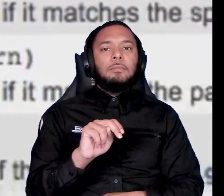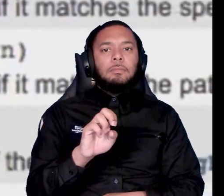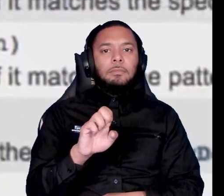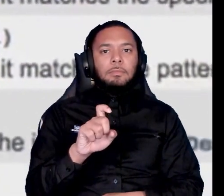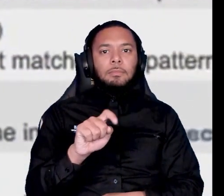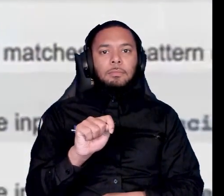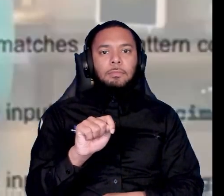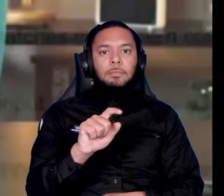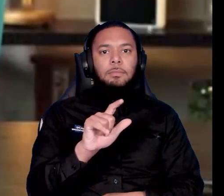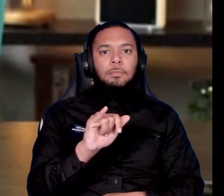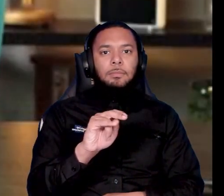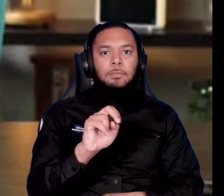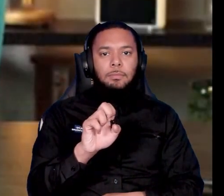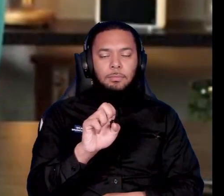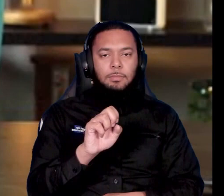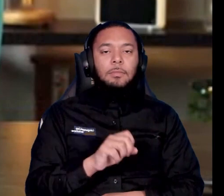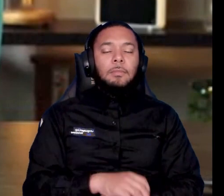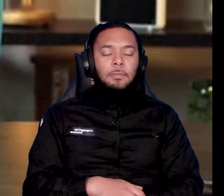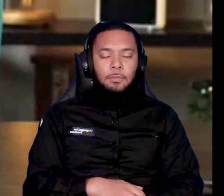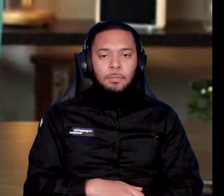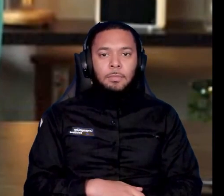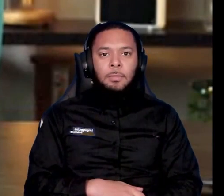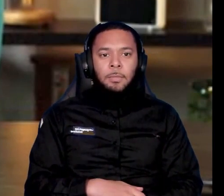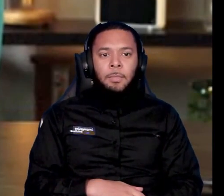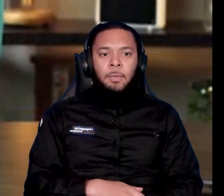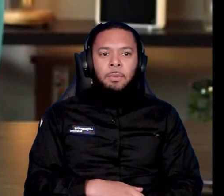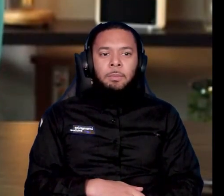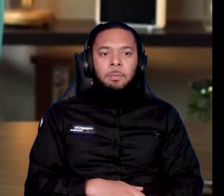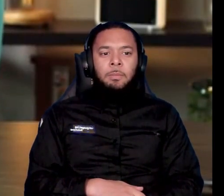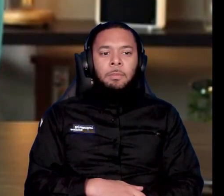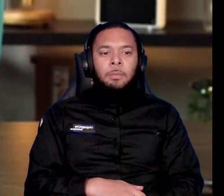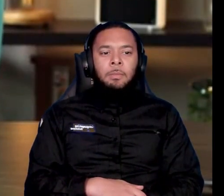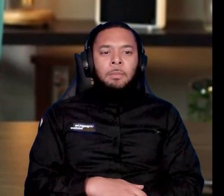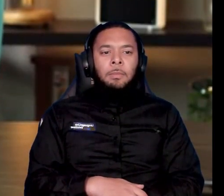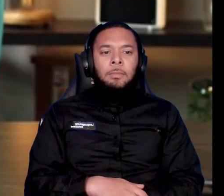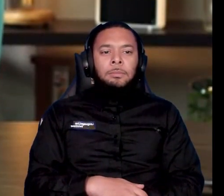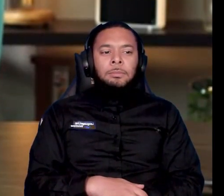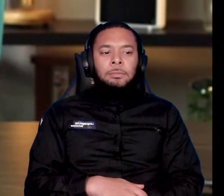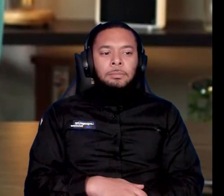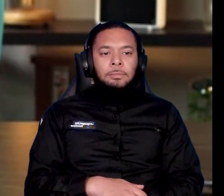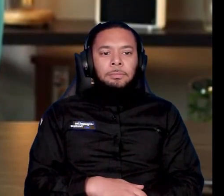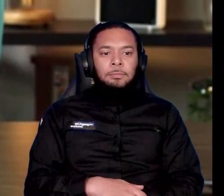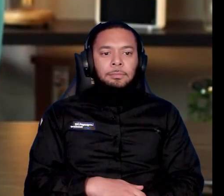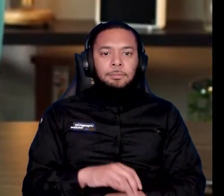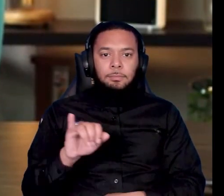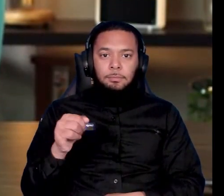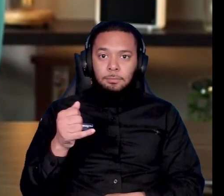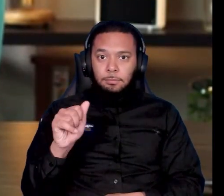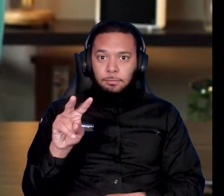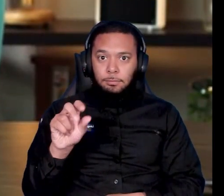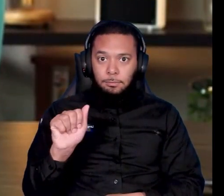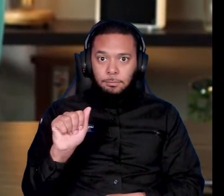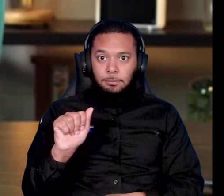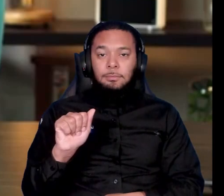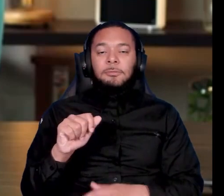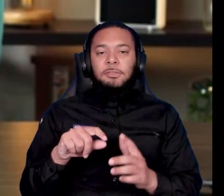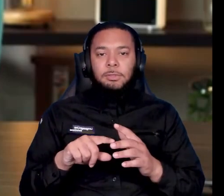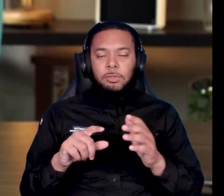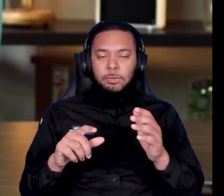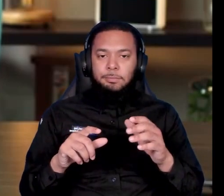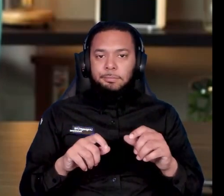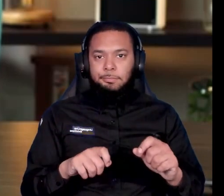next line. So I'm going to open up a Java program,